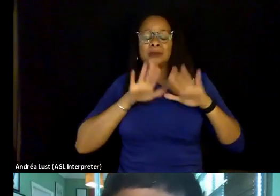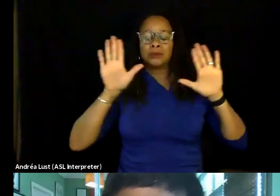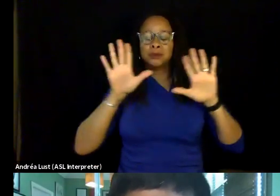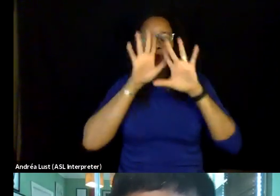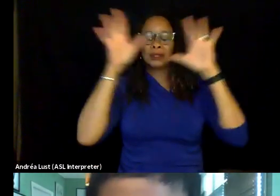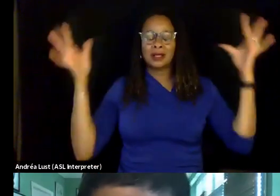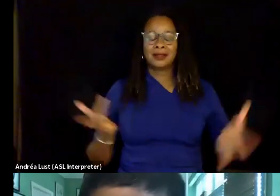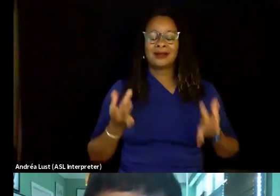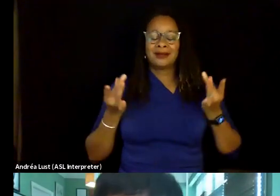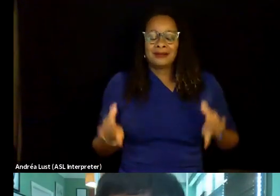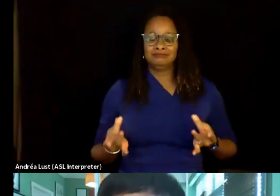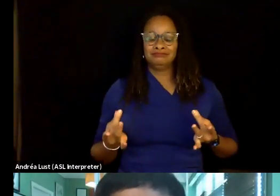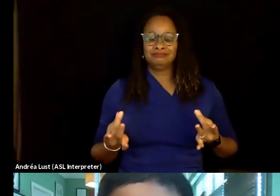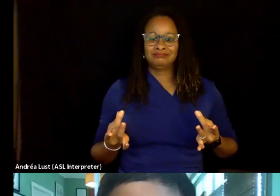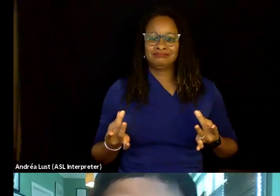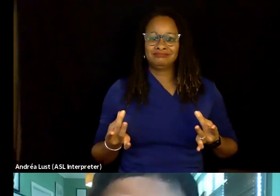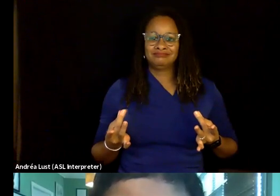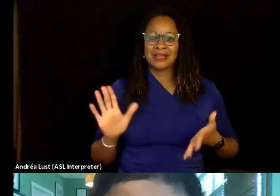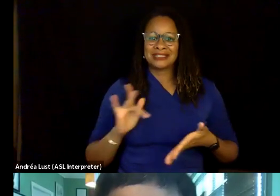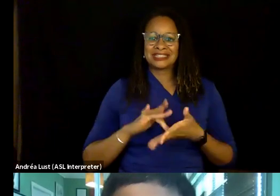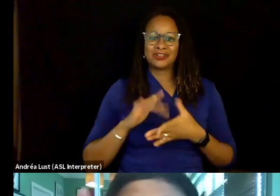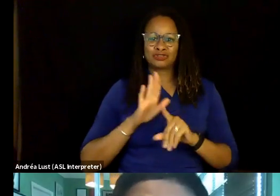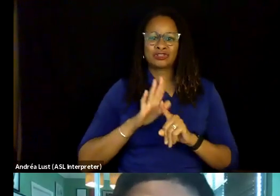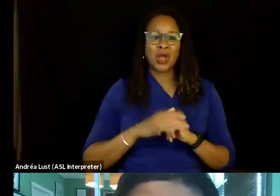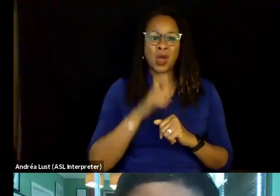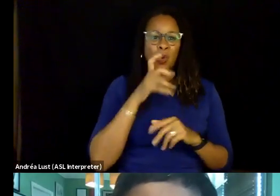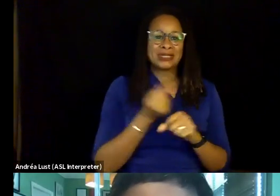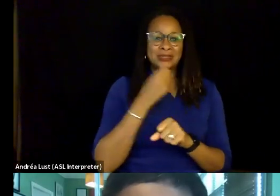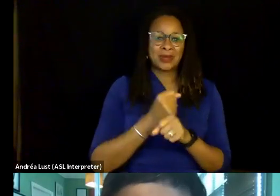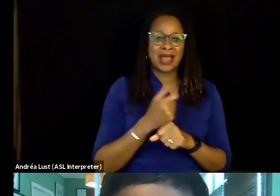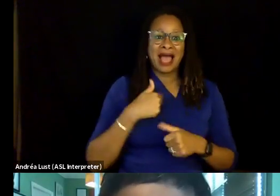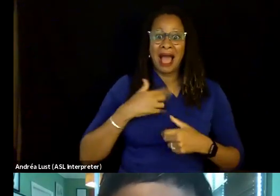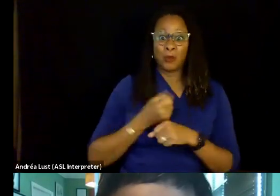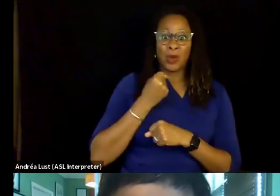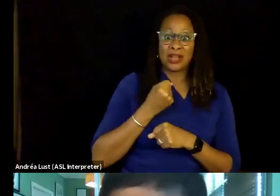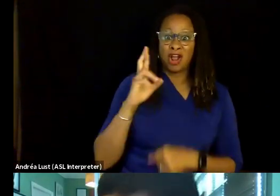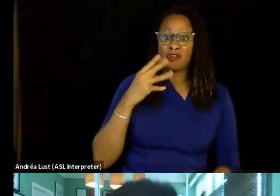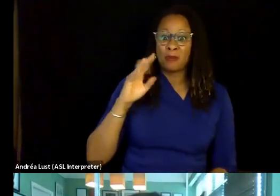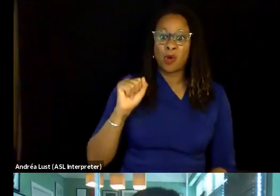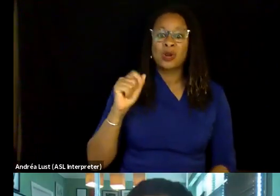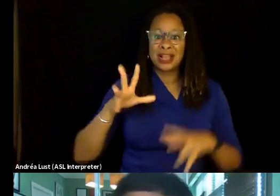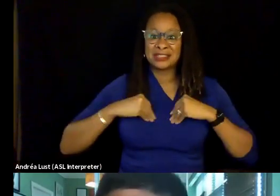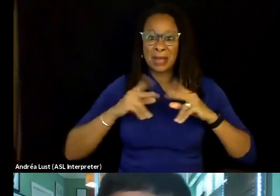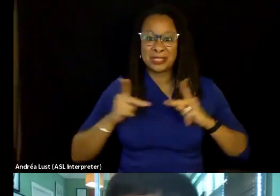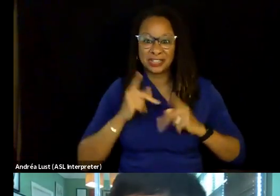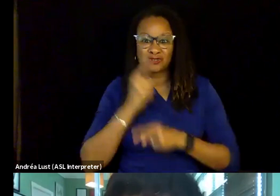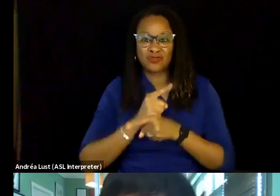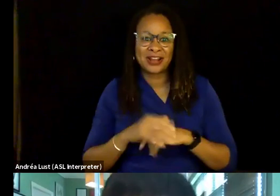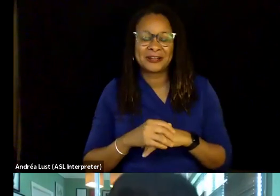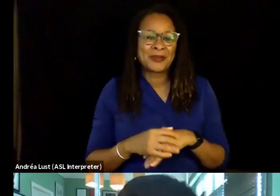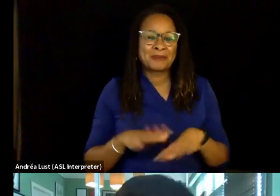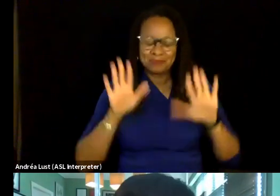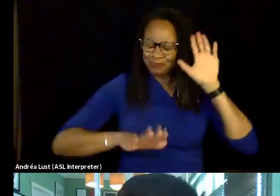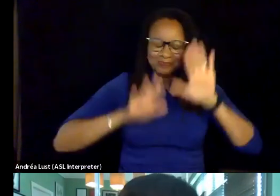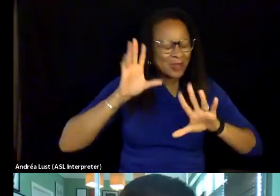yourself. So who's winning, Ramona? I think I'm winning because Ramona's taking positions. No. So I have